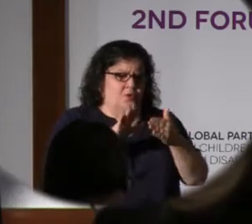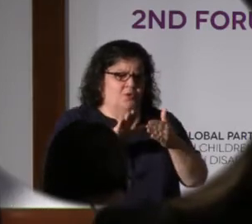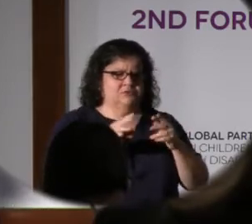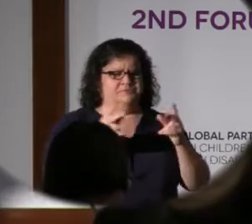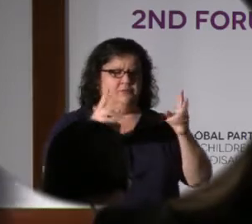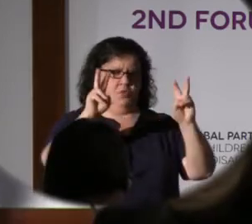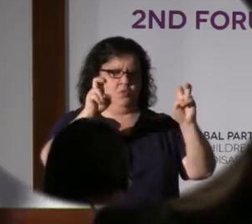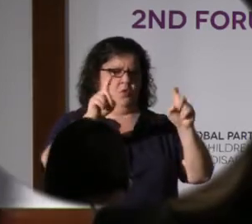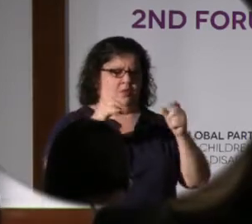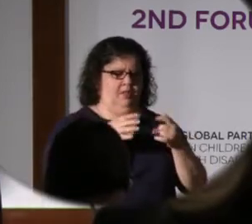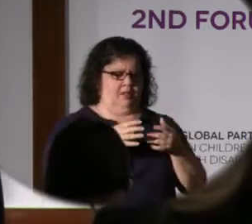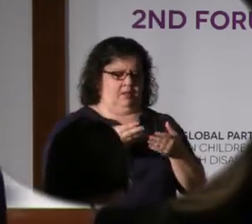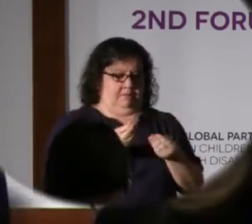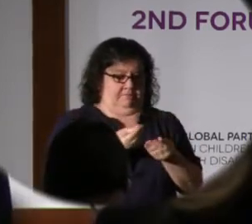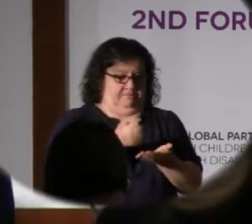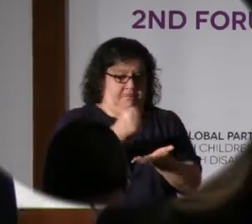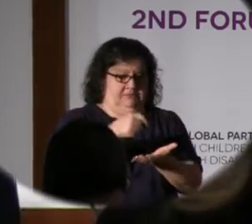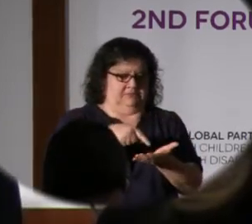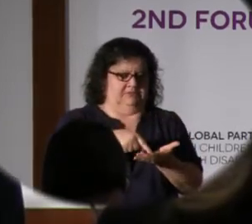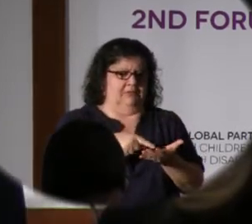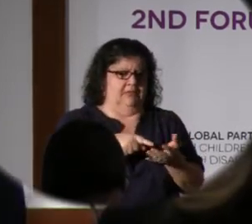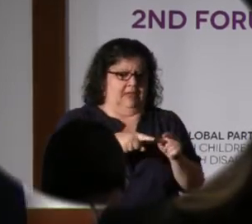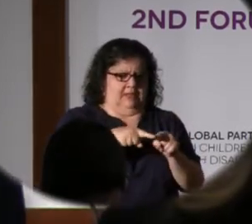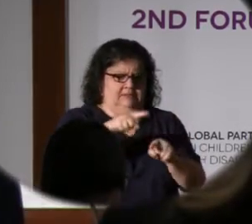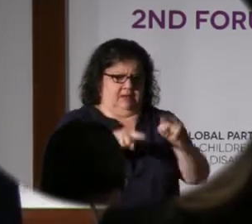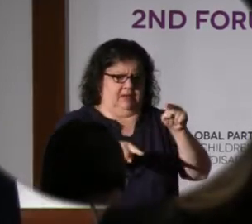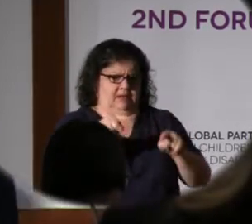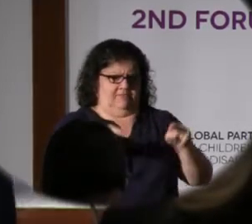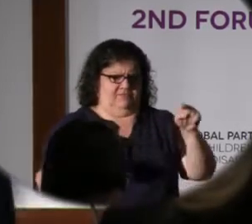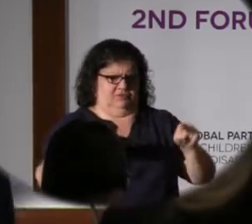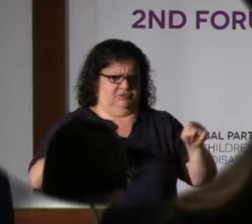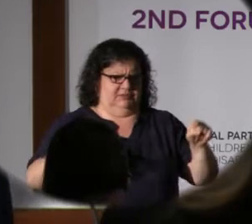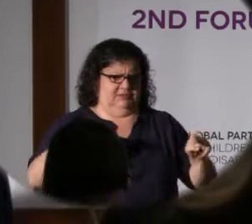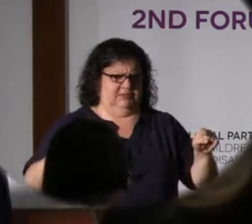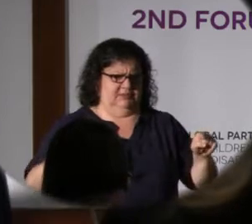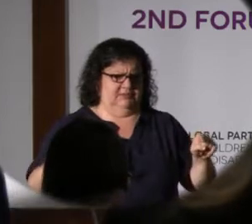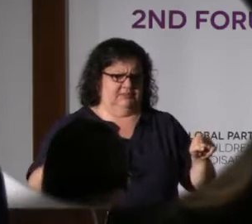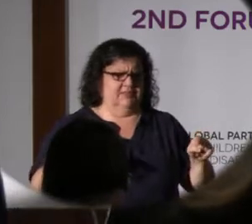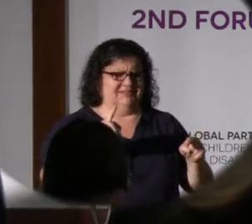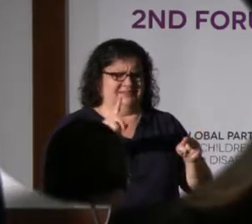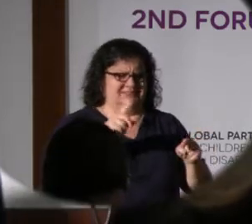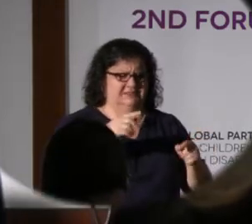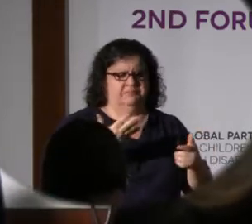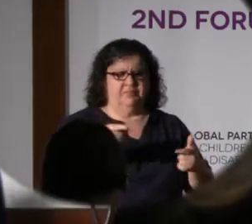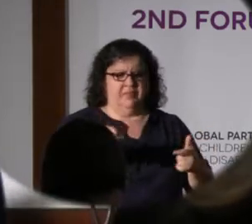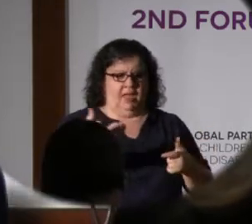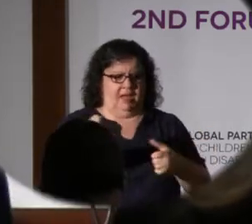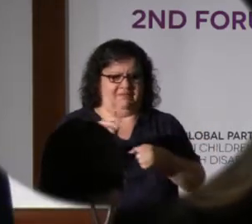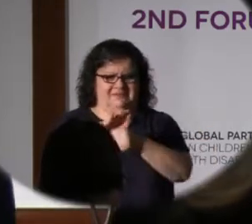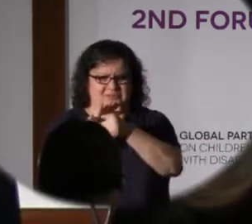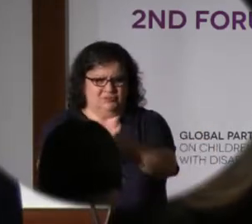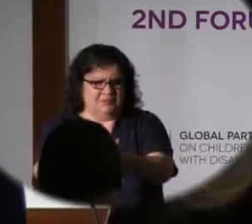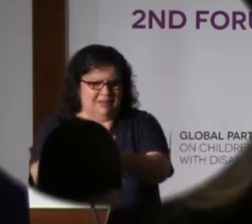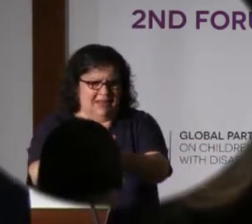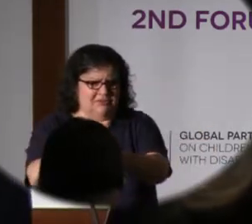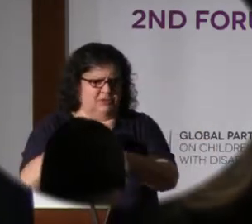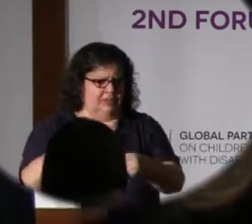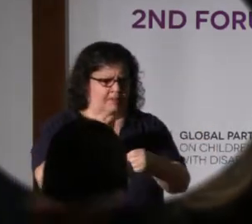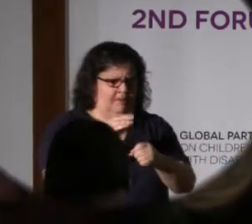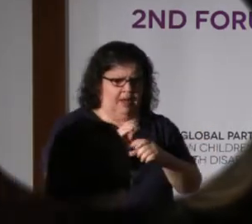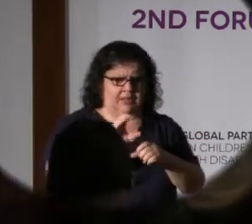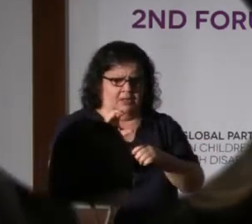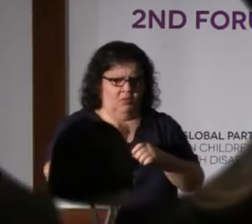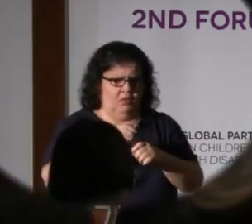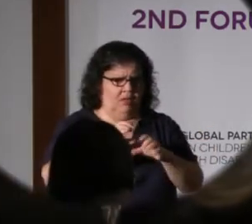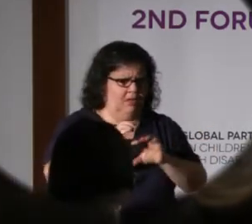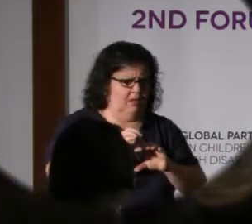lenses on which show where there is discrimination, direct or indirect, and where we can promote inclusion of people